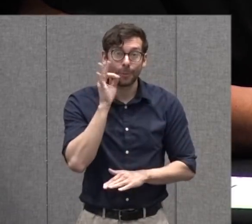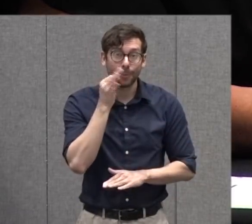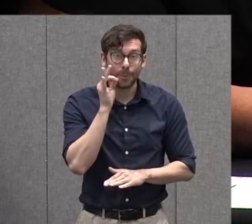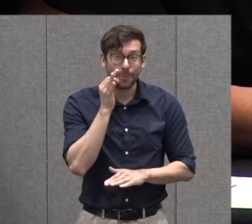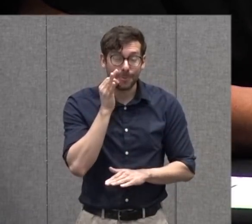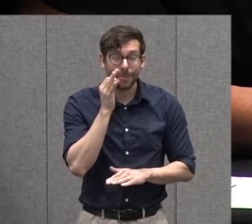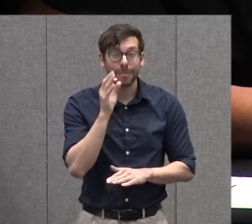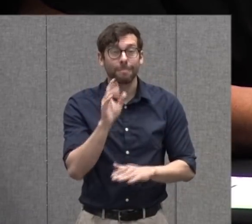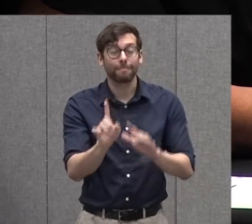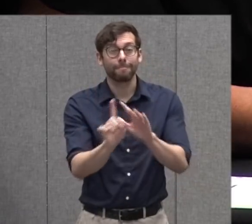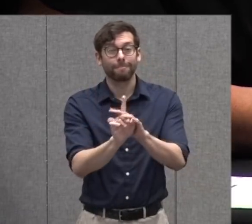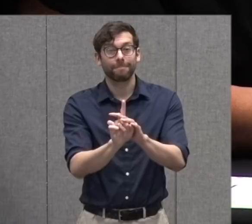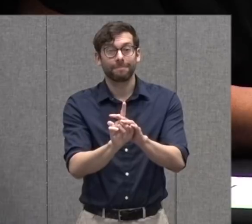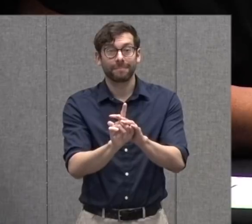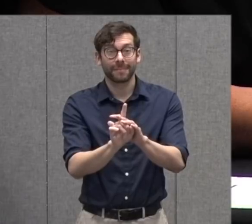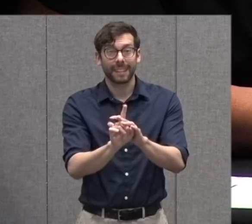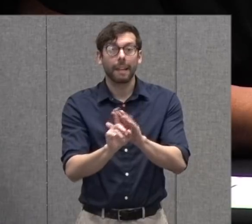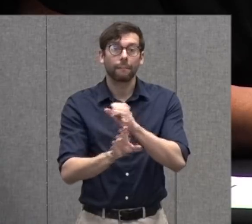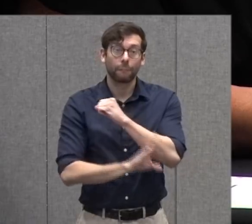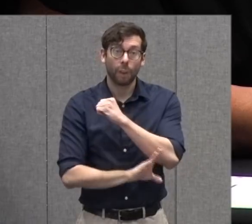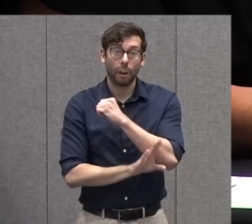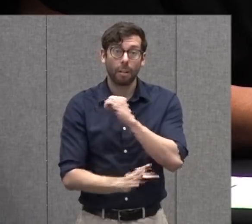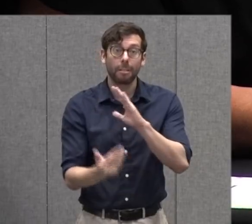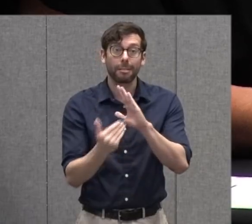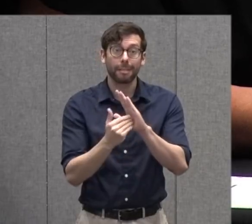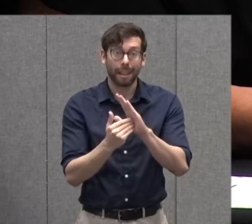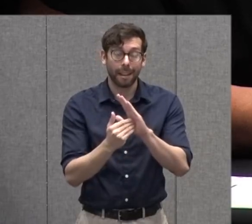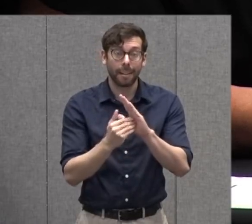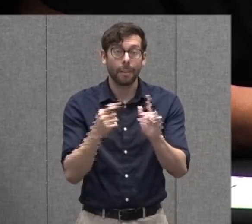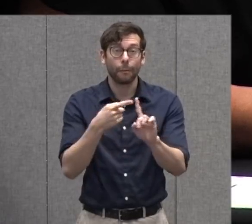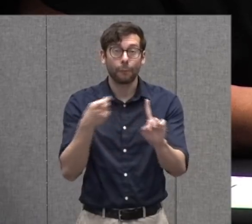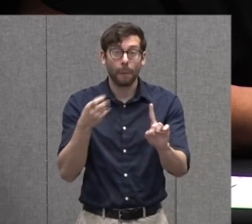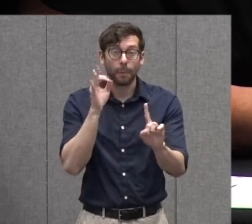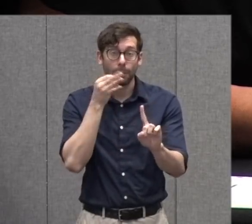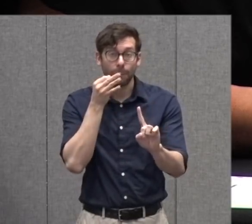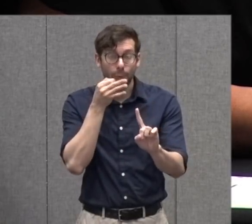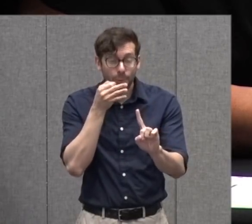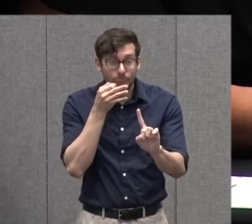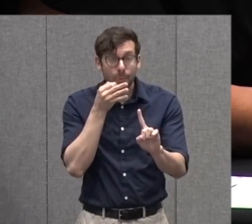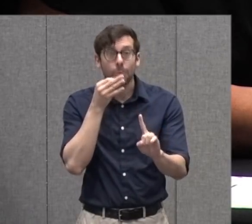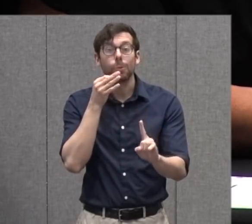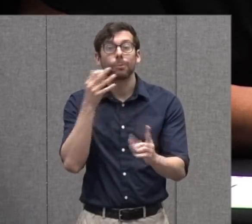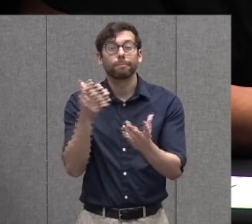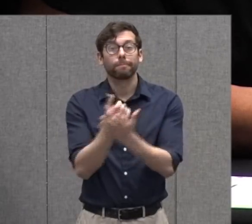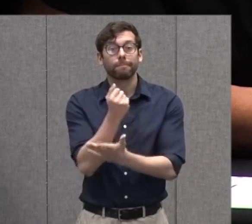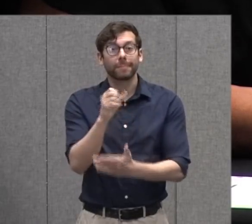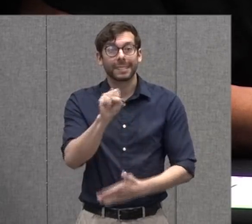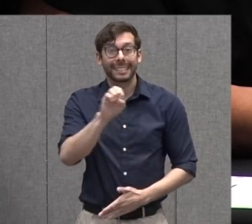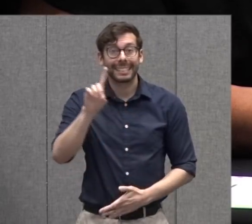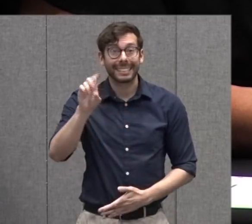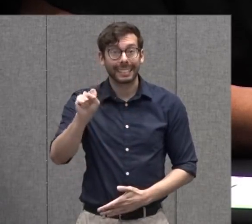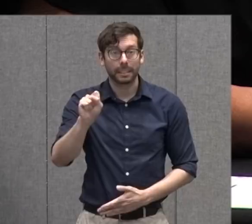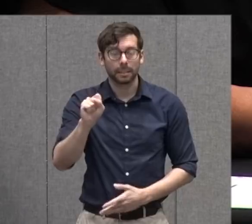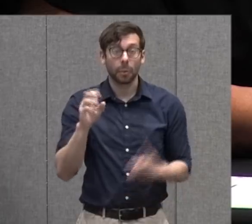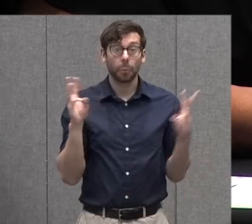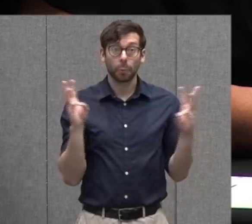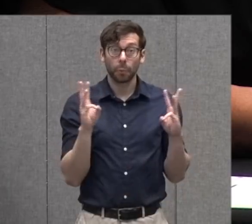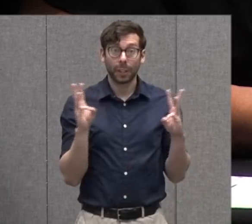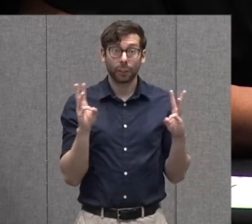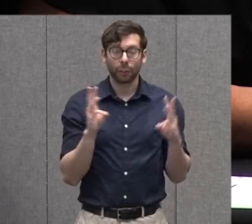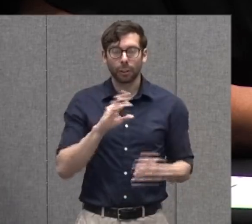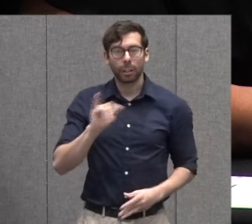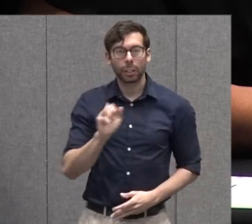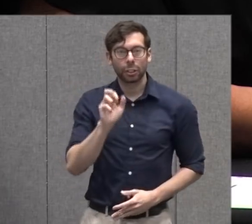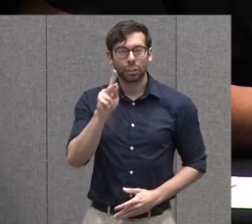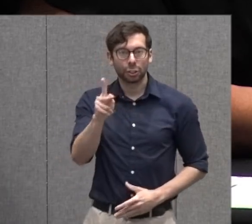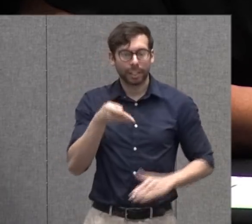the marvelous fruit produced 2 seeds. In the winter, Jack baked 1 seed and buried 1 seed